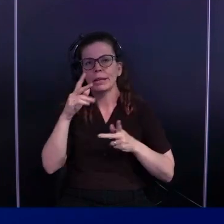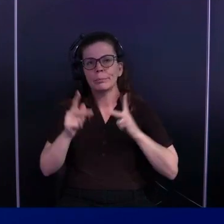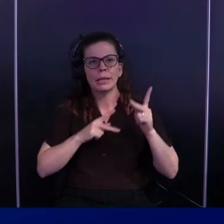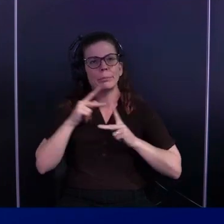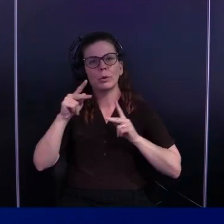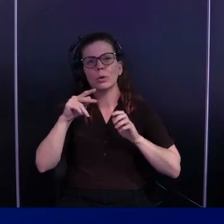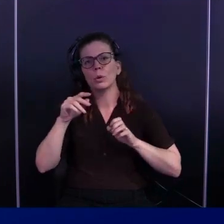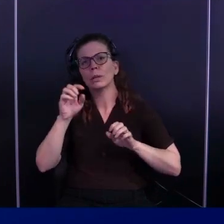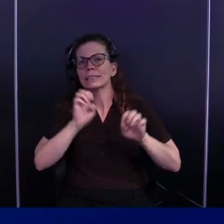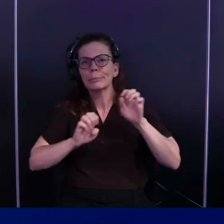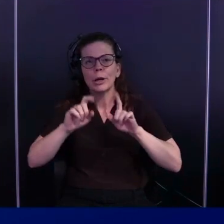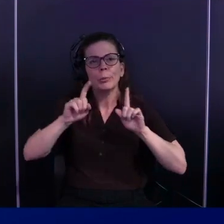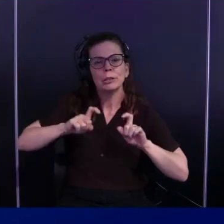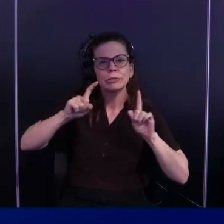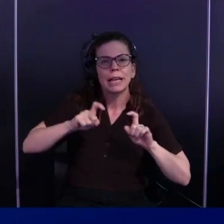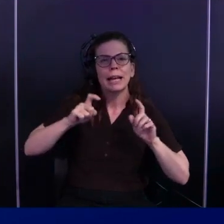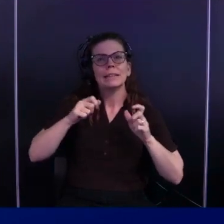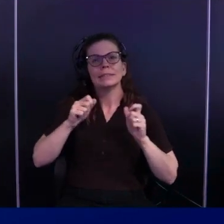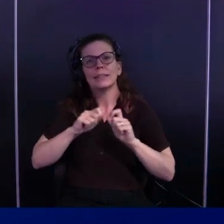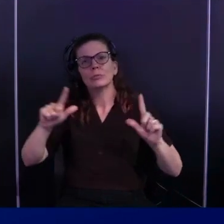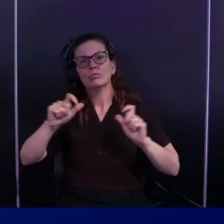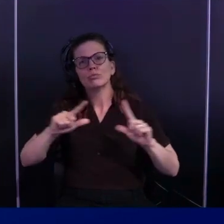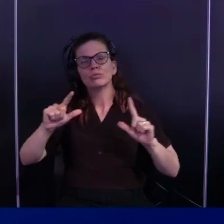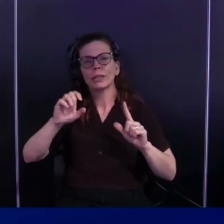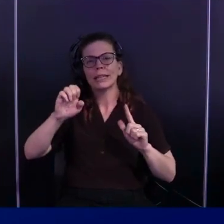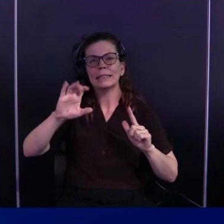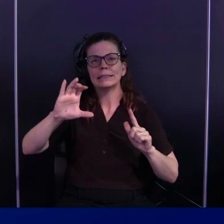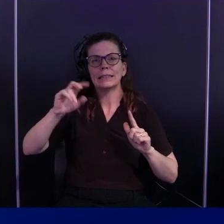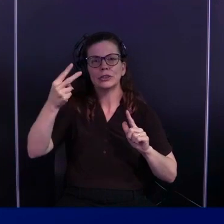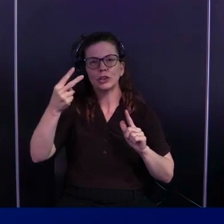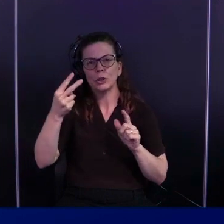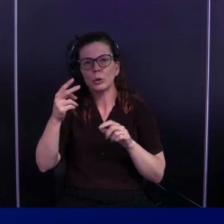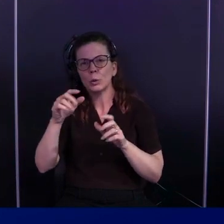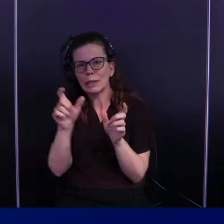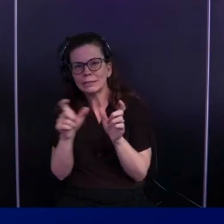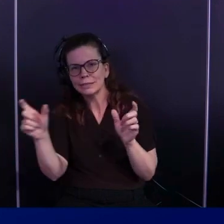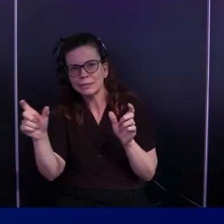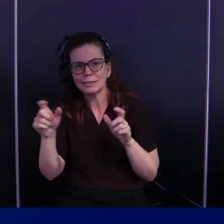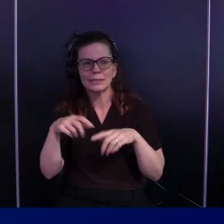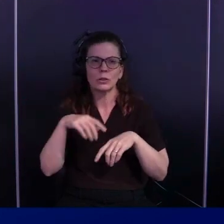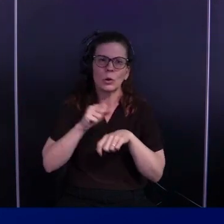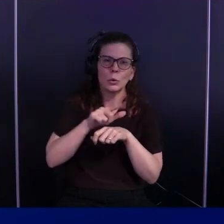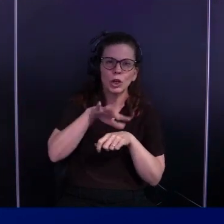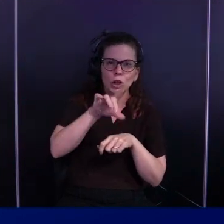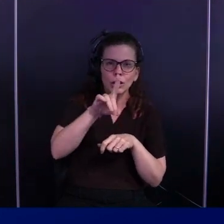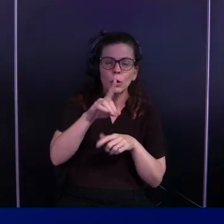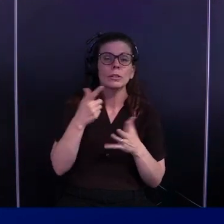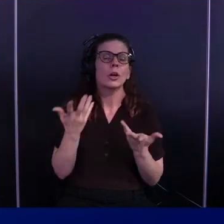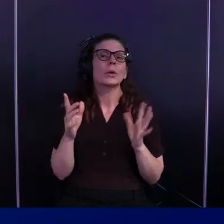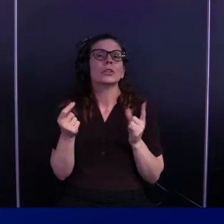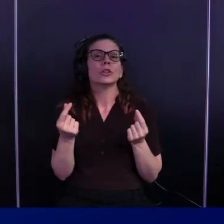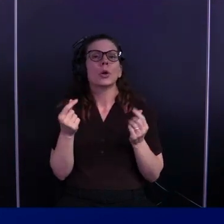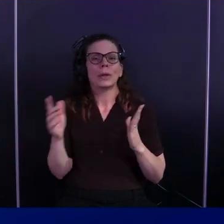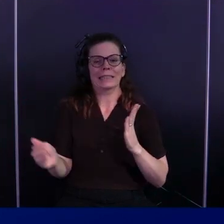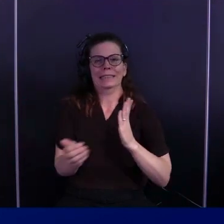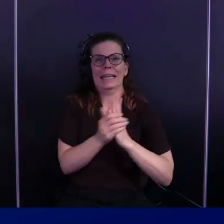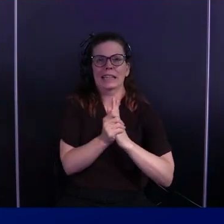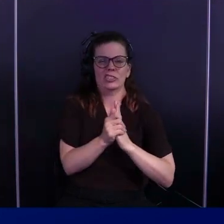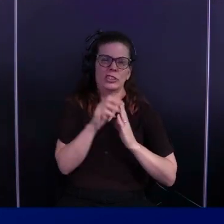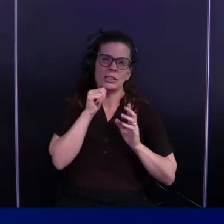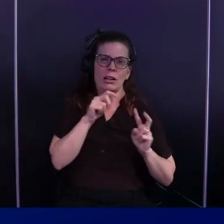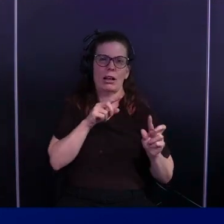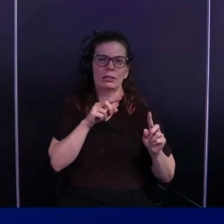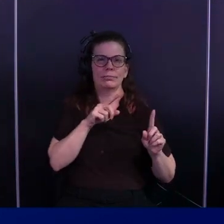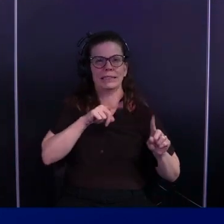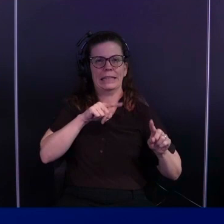new EC2 instances. They spin up more workloads. So what we recommend is attach these kind of unattended VPCs really